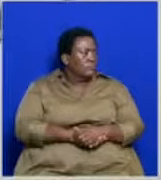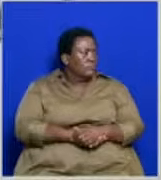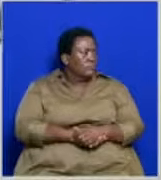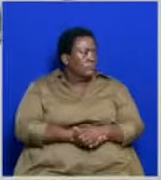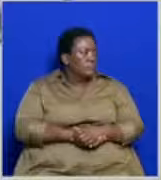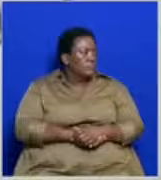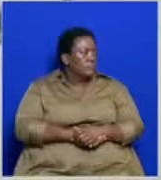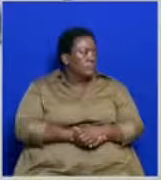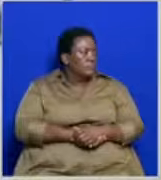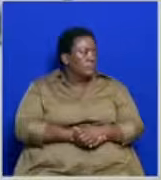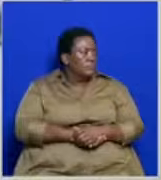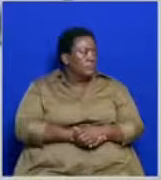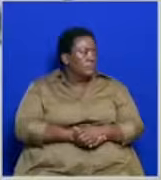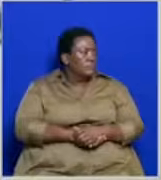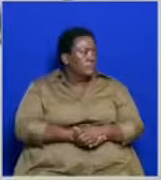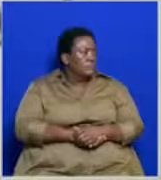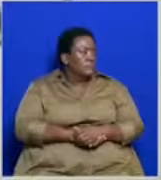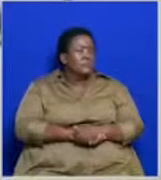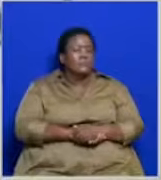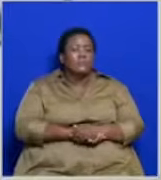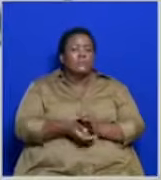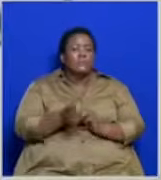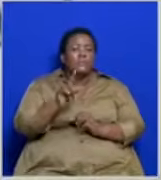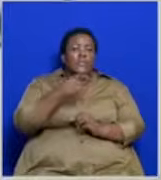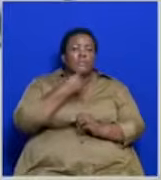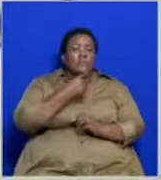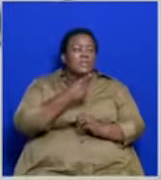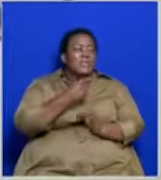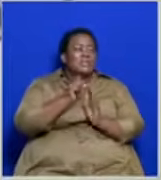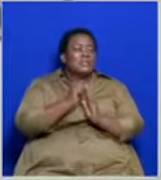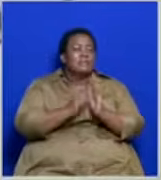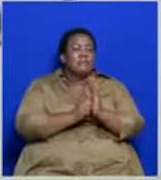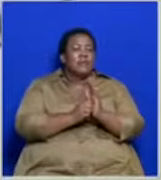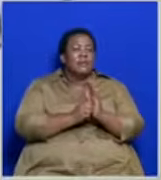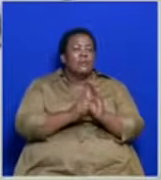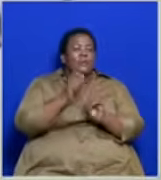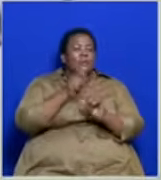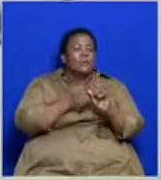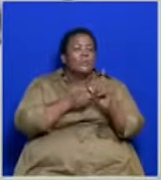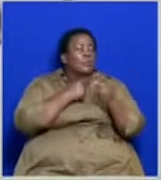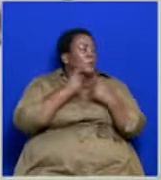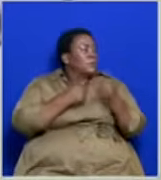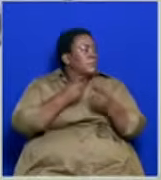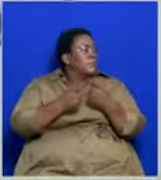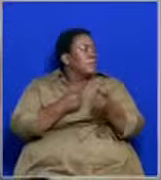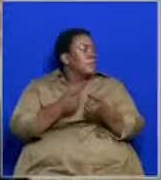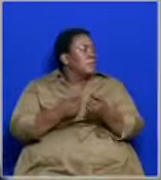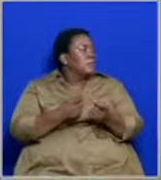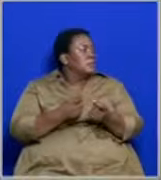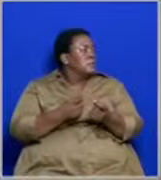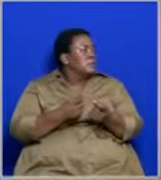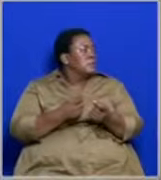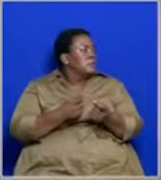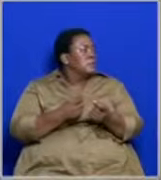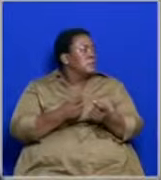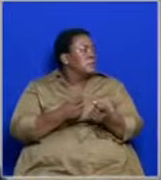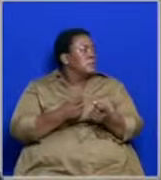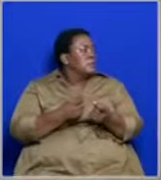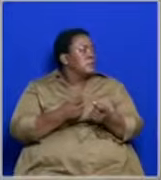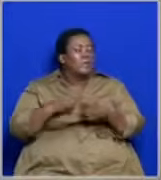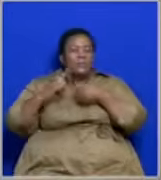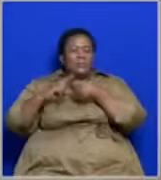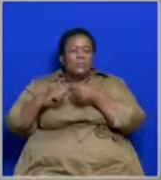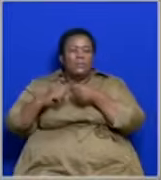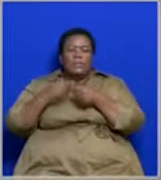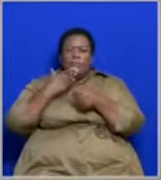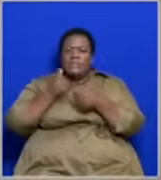Yes. If you go further on page 67, there is another statement. your My microphone. apologies. Please repeat everything you said.